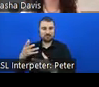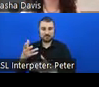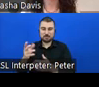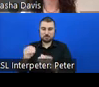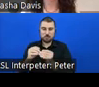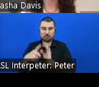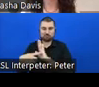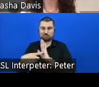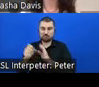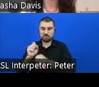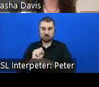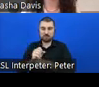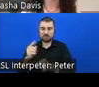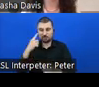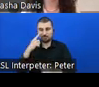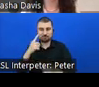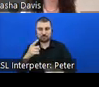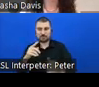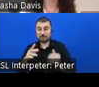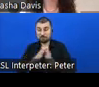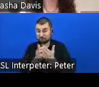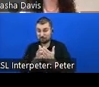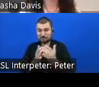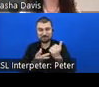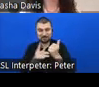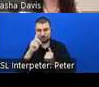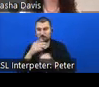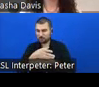the book, The Technique of Wood Sculpture, with all these beautiful photos.